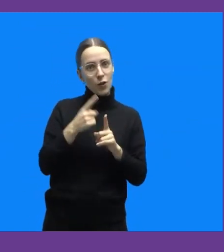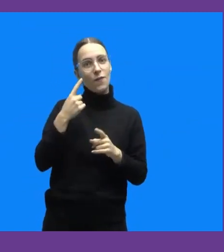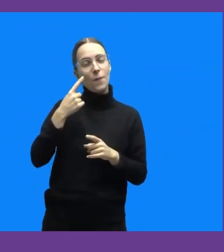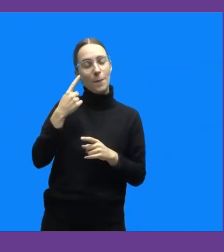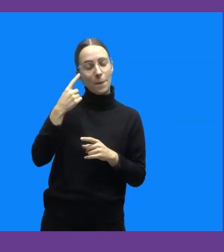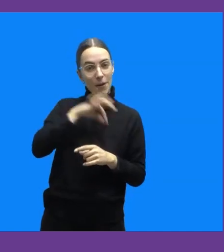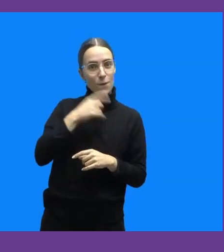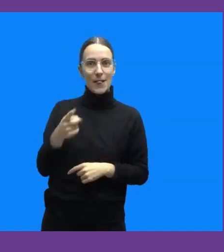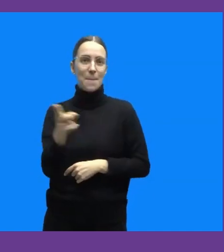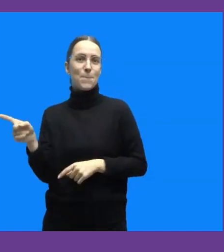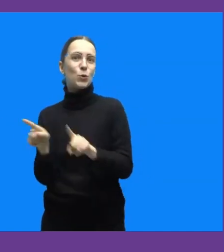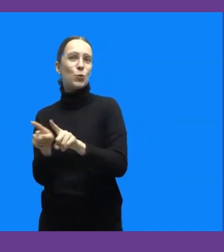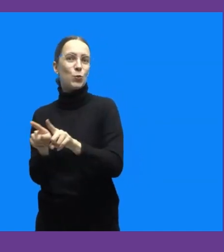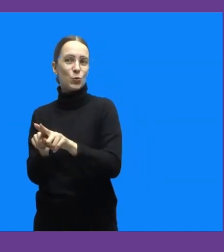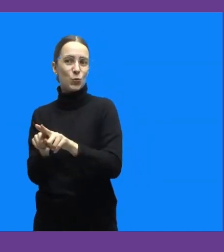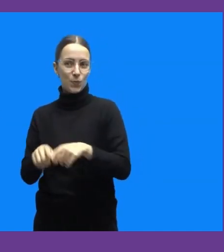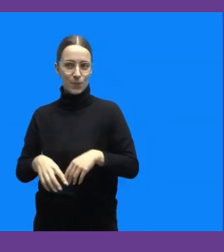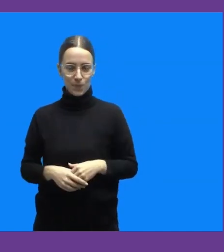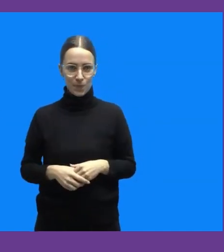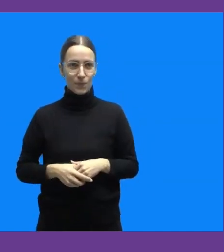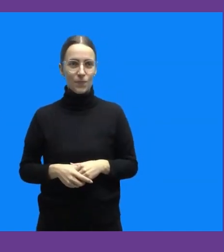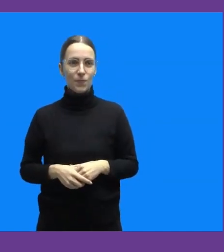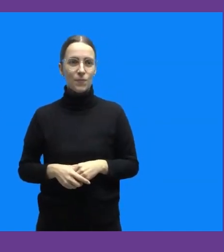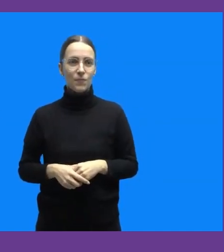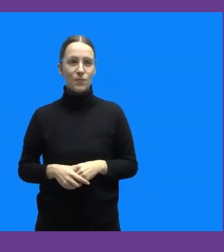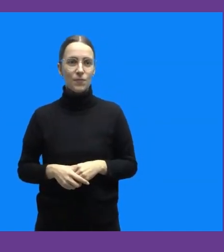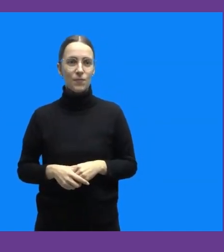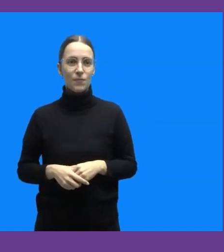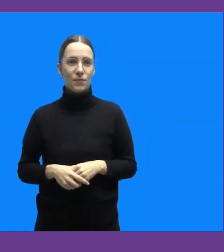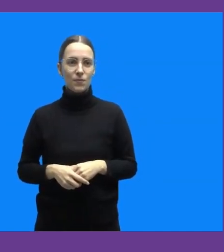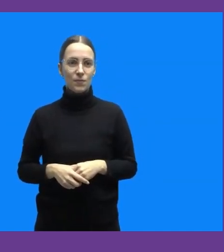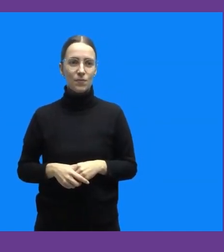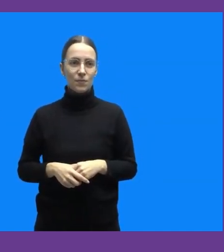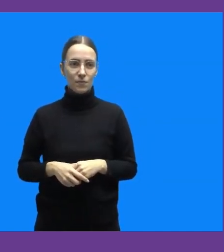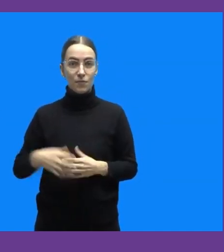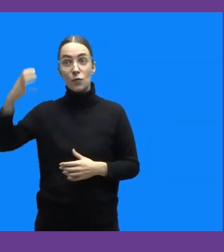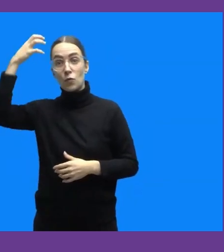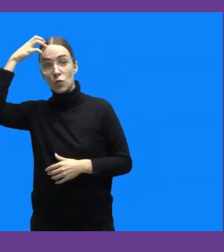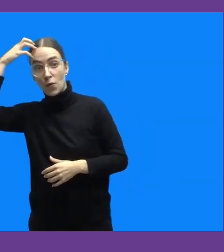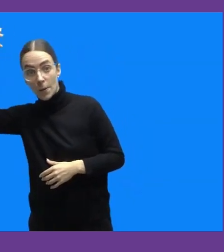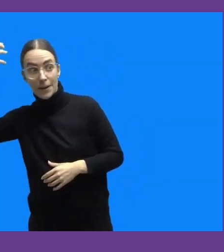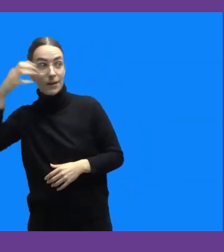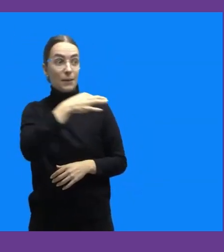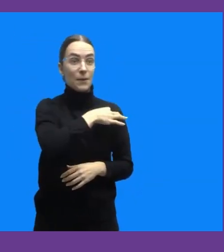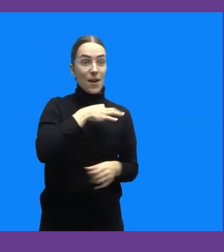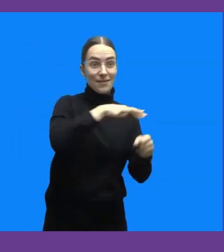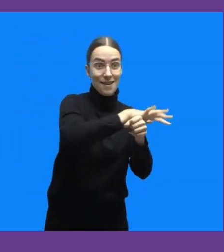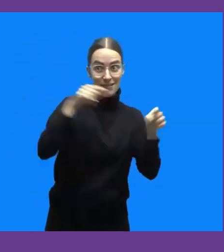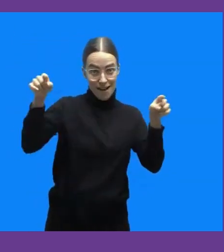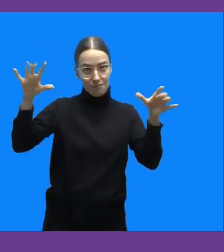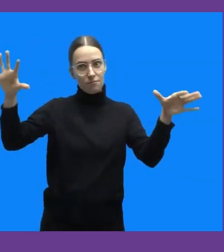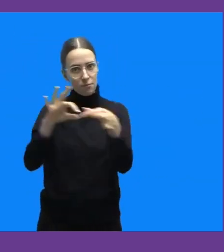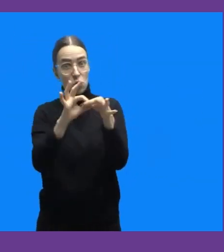just want to give you one example, and it's through funding from the government, a project led by Dr. Deirdre Corby in the School